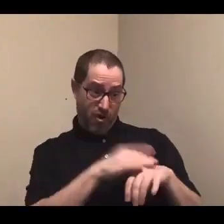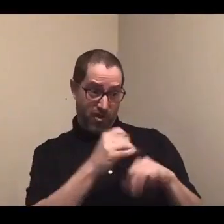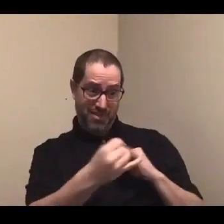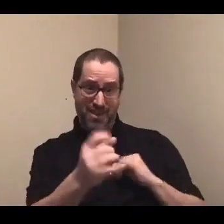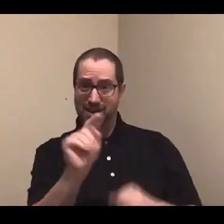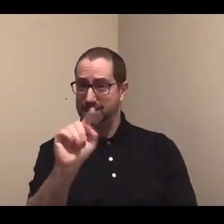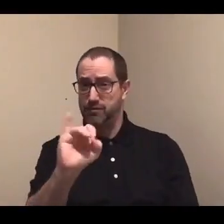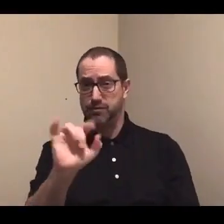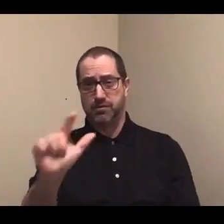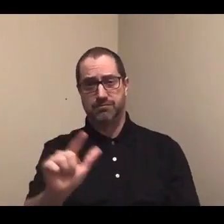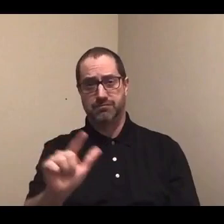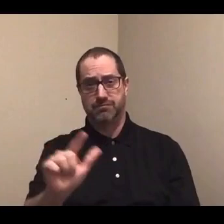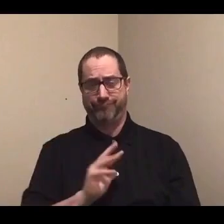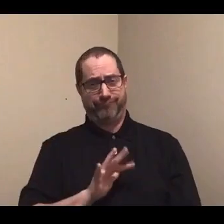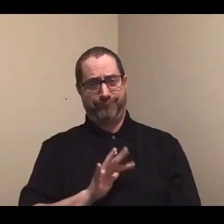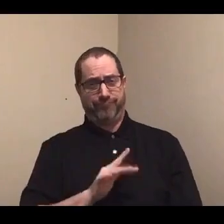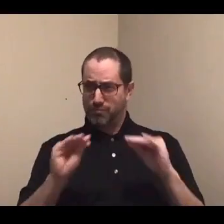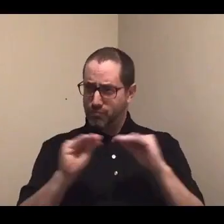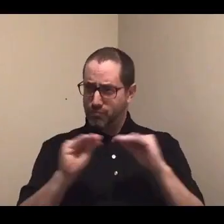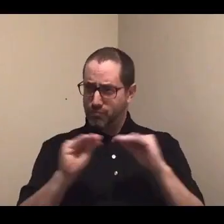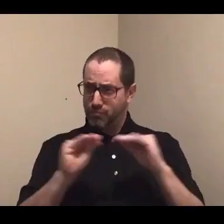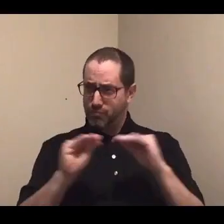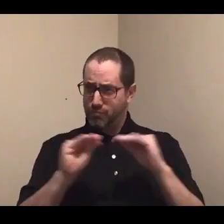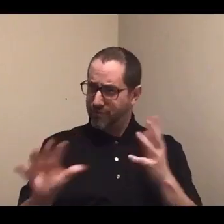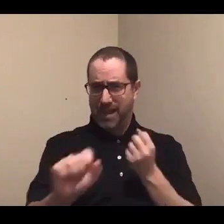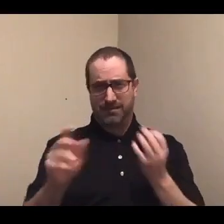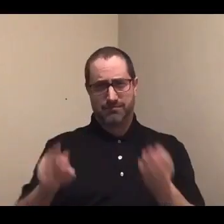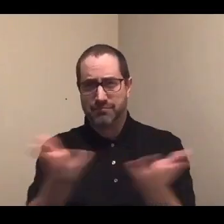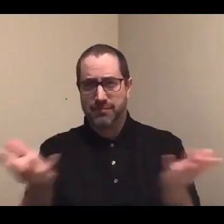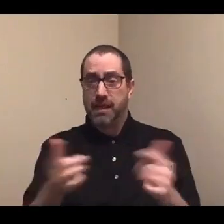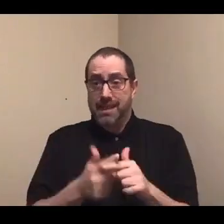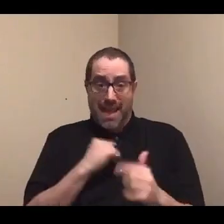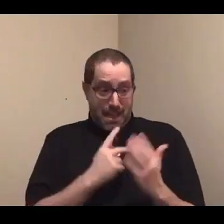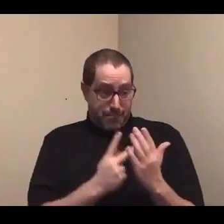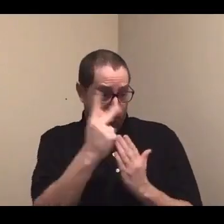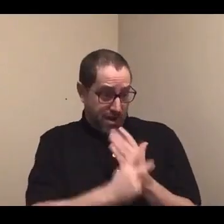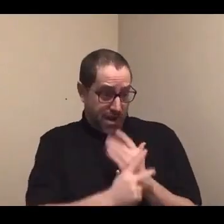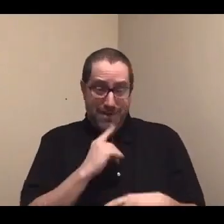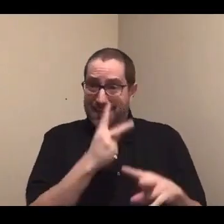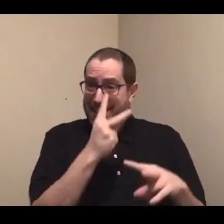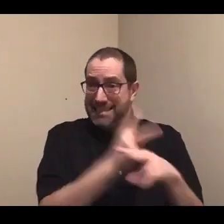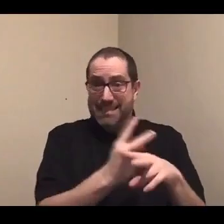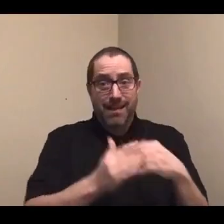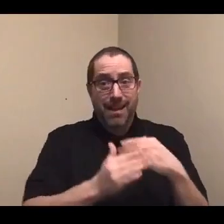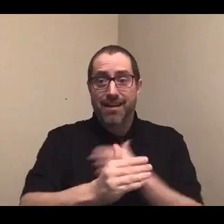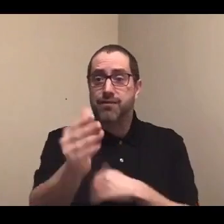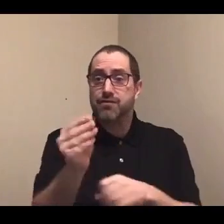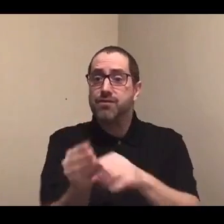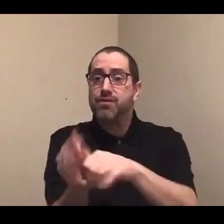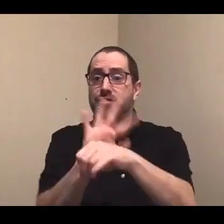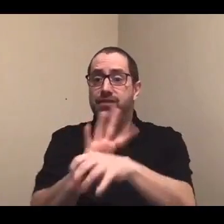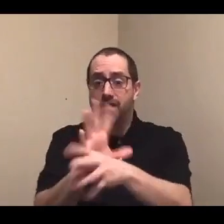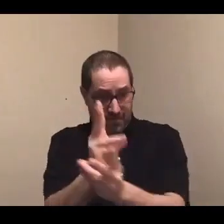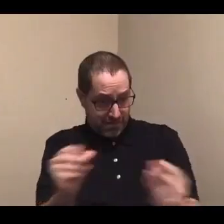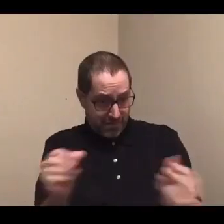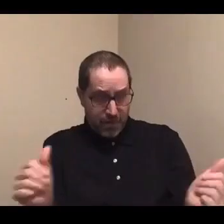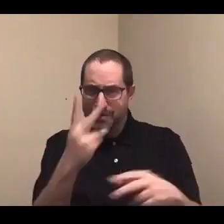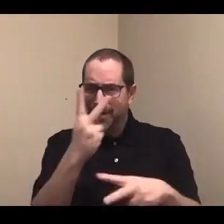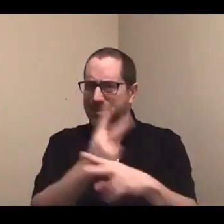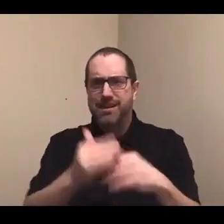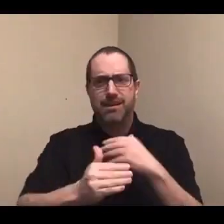also a system that we can build on after the pandemic to create more seamless access for our patients to the services they rely on. While there no doubt be some